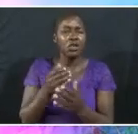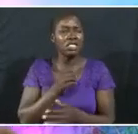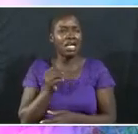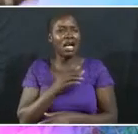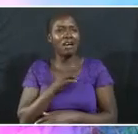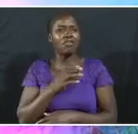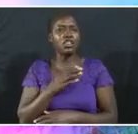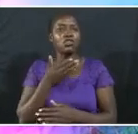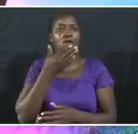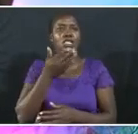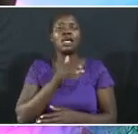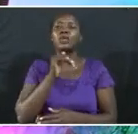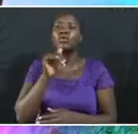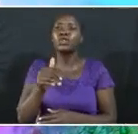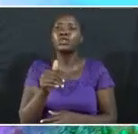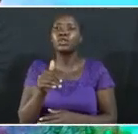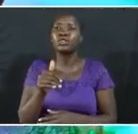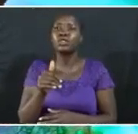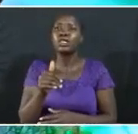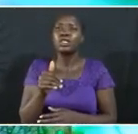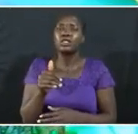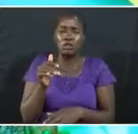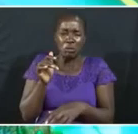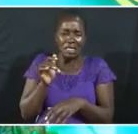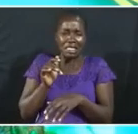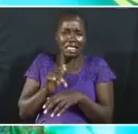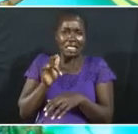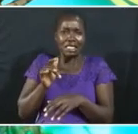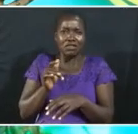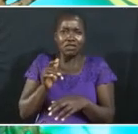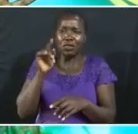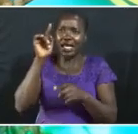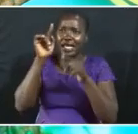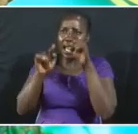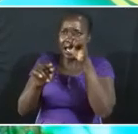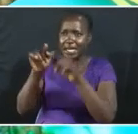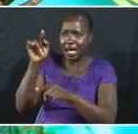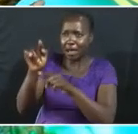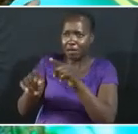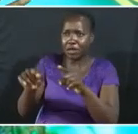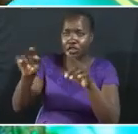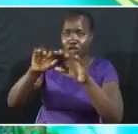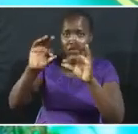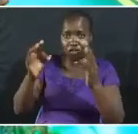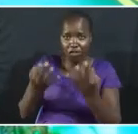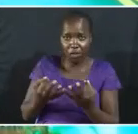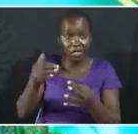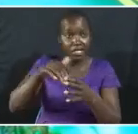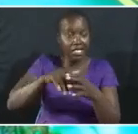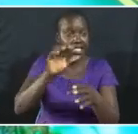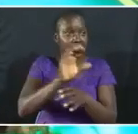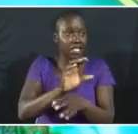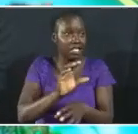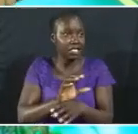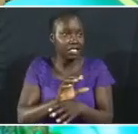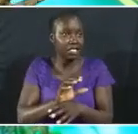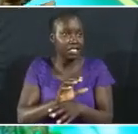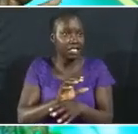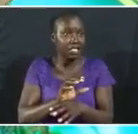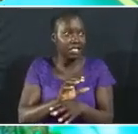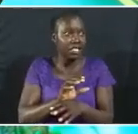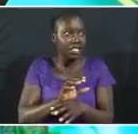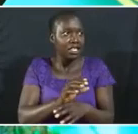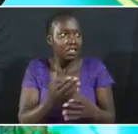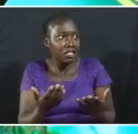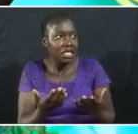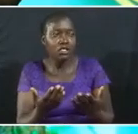And we are not going to be sensitive to the dynamics of families in the church. What you're asking us